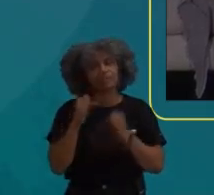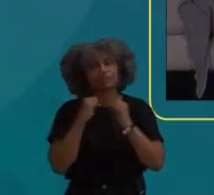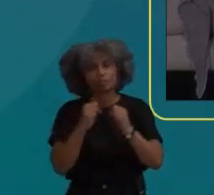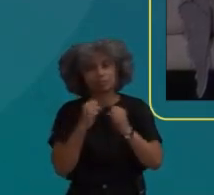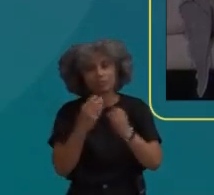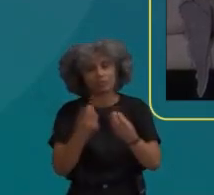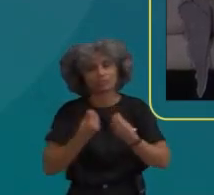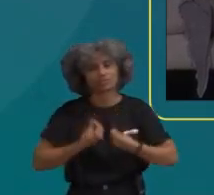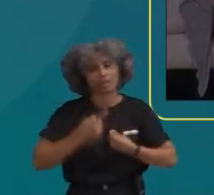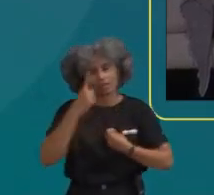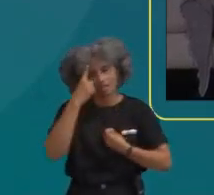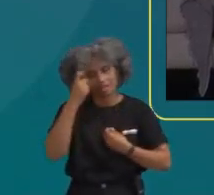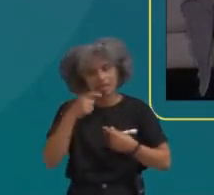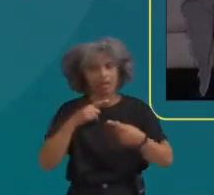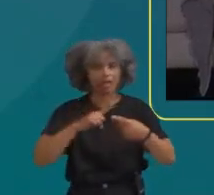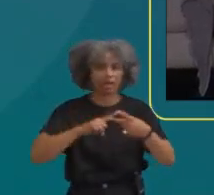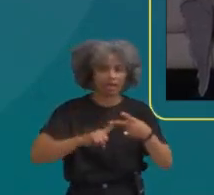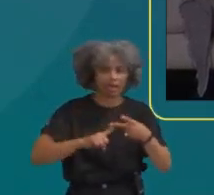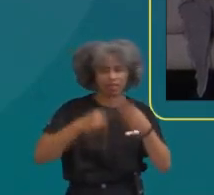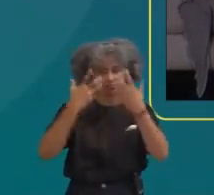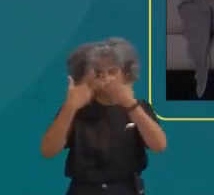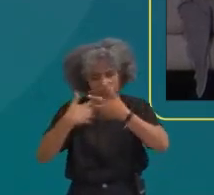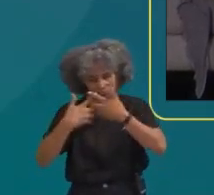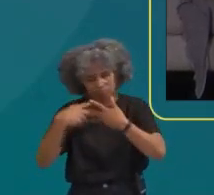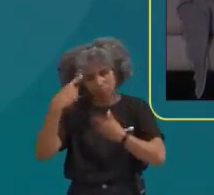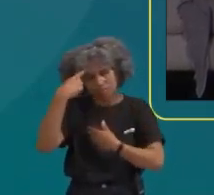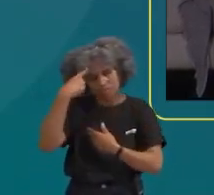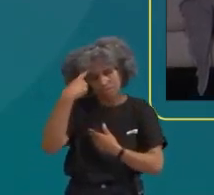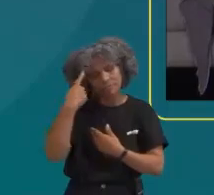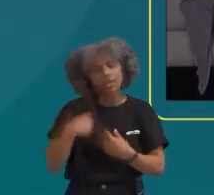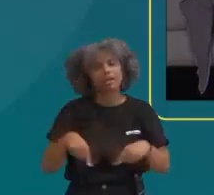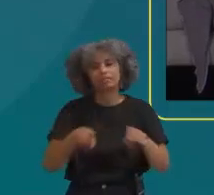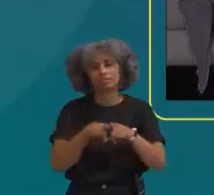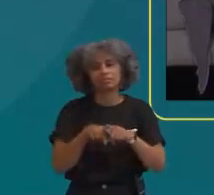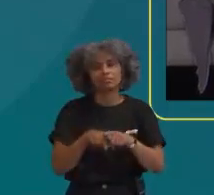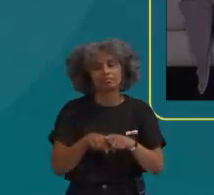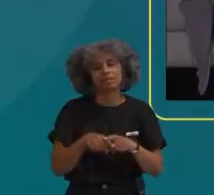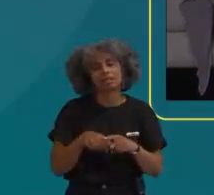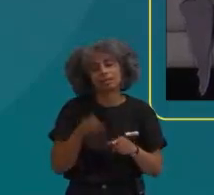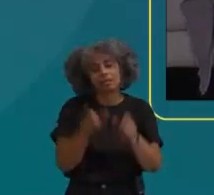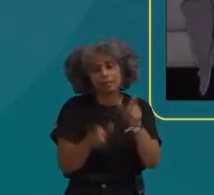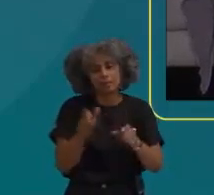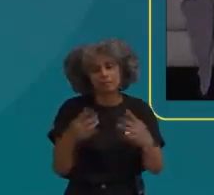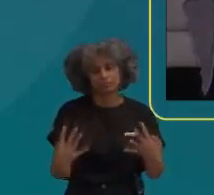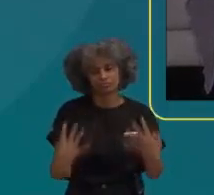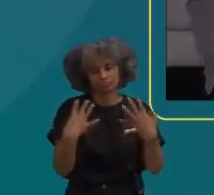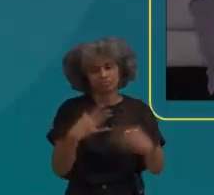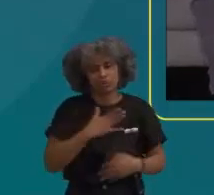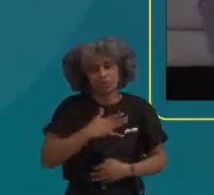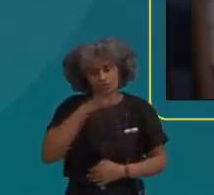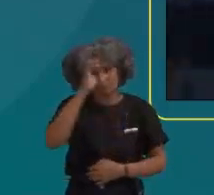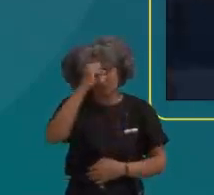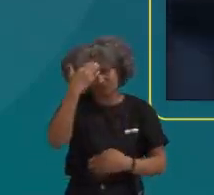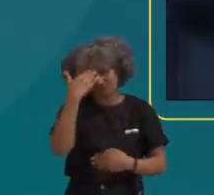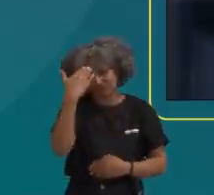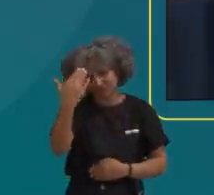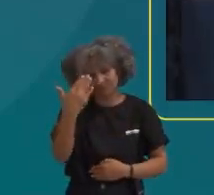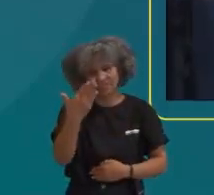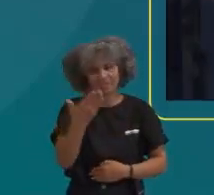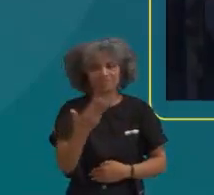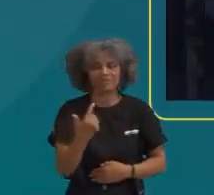learn from others like yourself. Thank you very much. Thank you, Annelise. And I can only say, please come and visit Cape